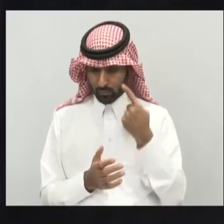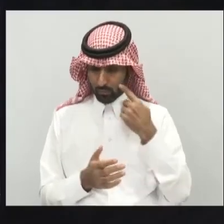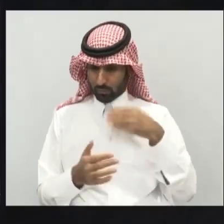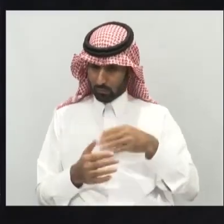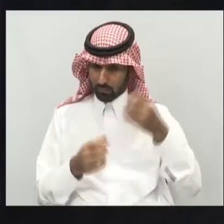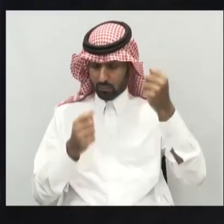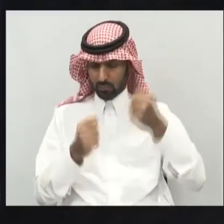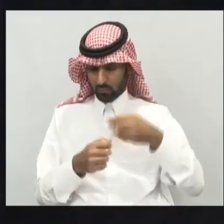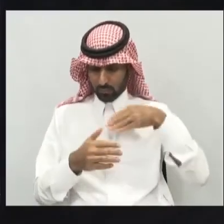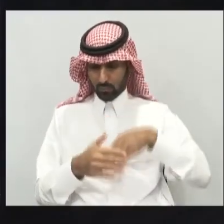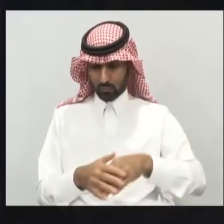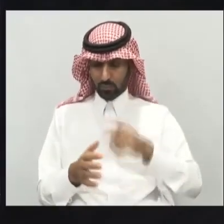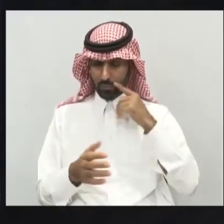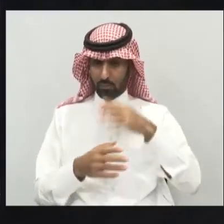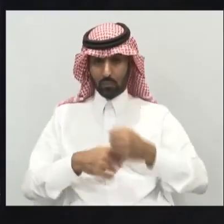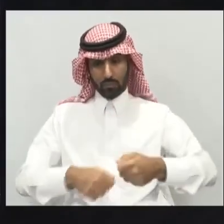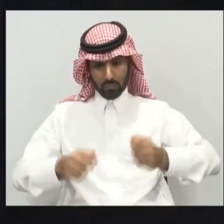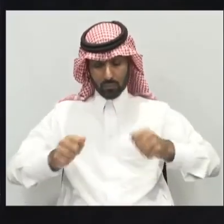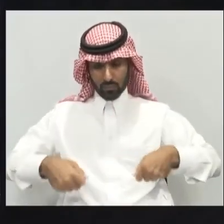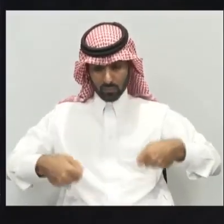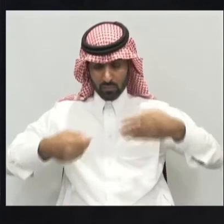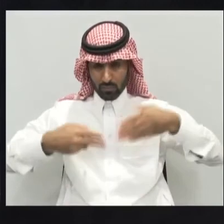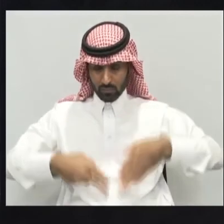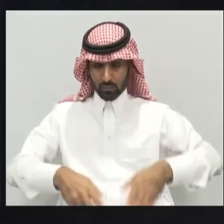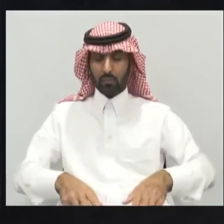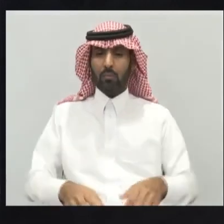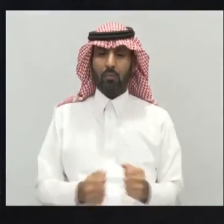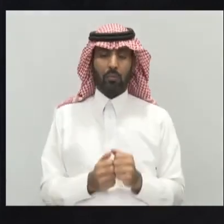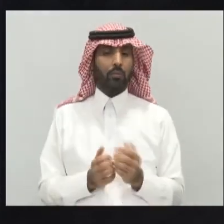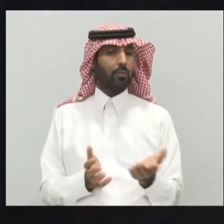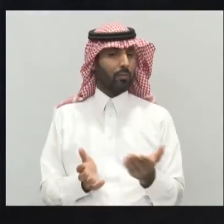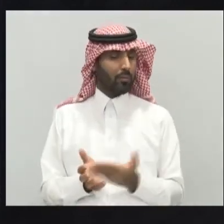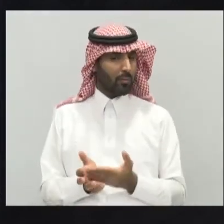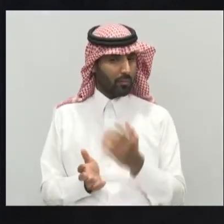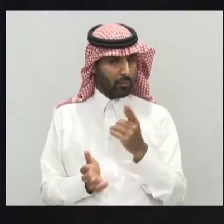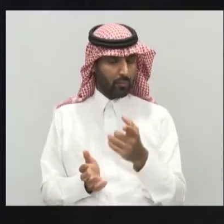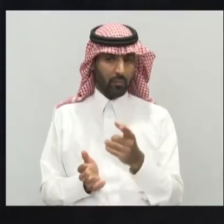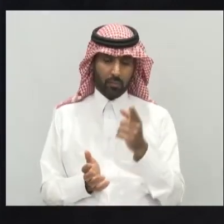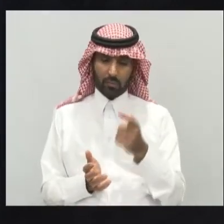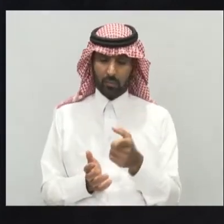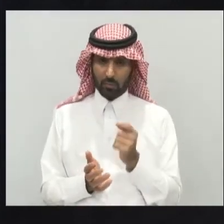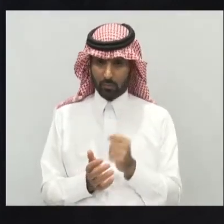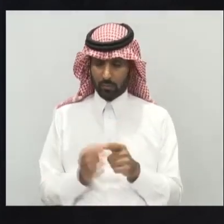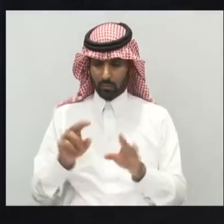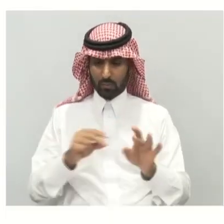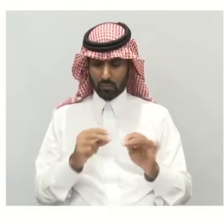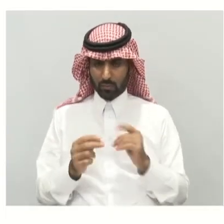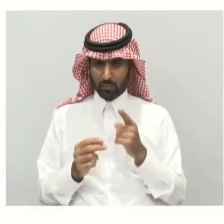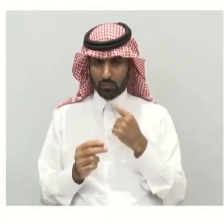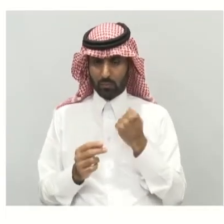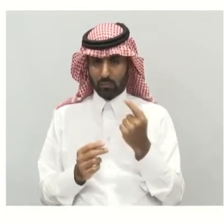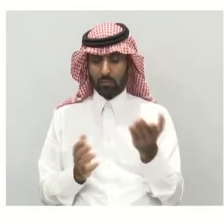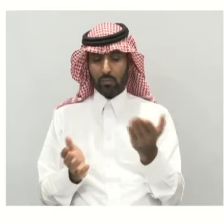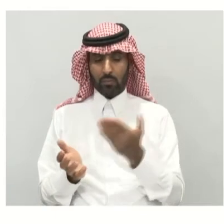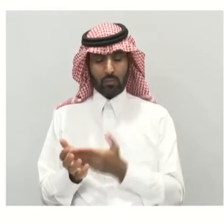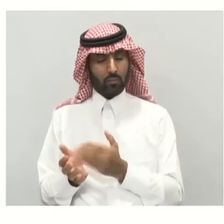skydiving, white water rafting? So it's based, the answer should be based on you, which one you like. Okay,